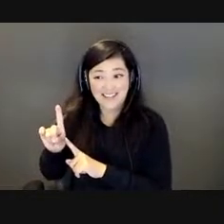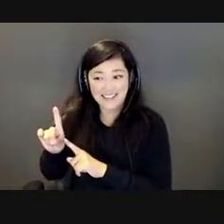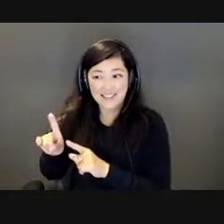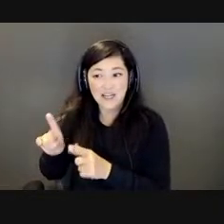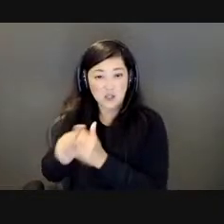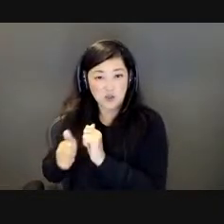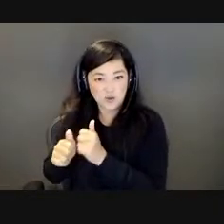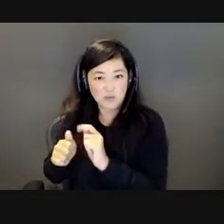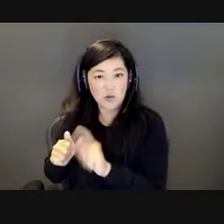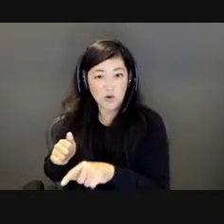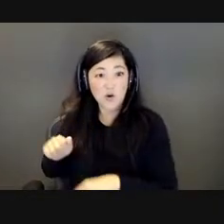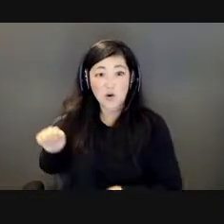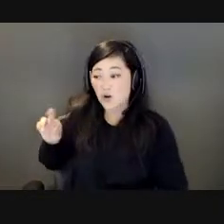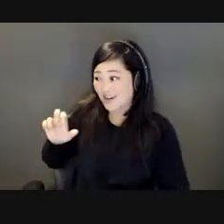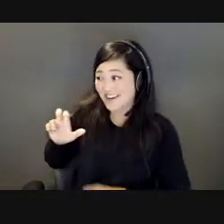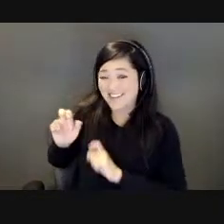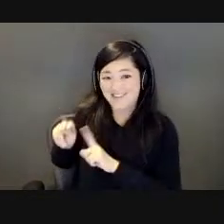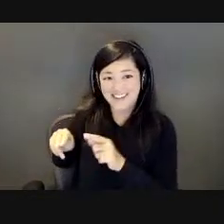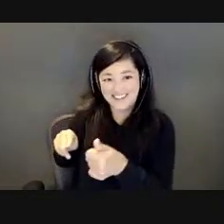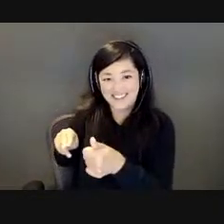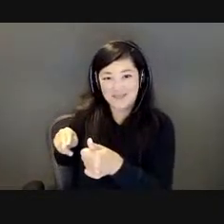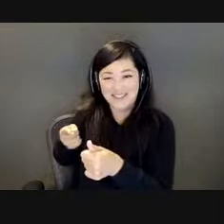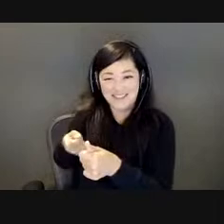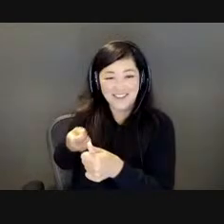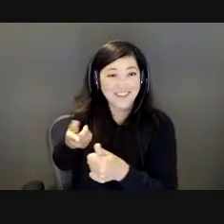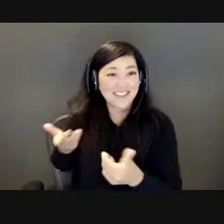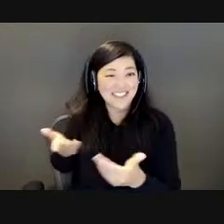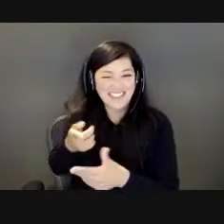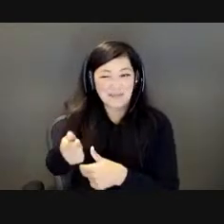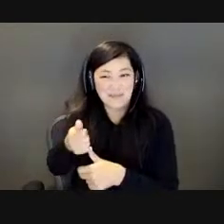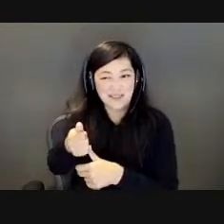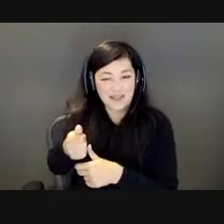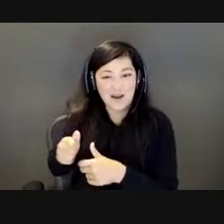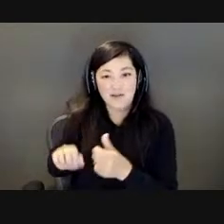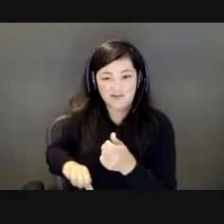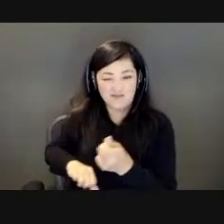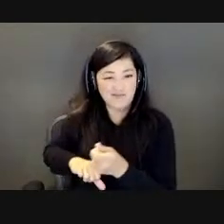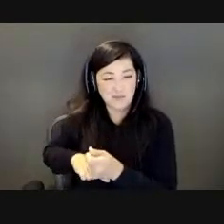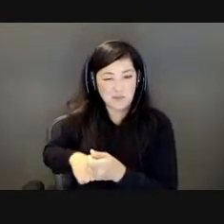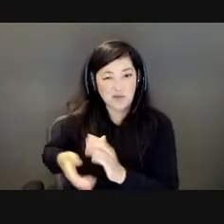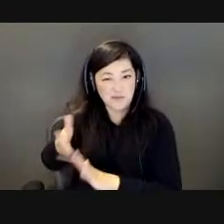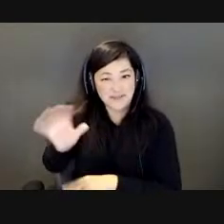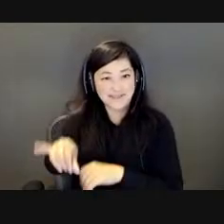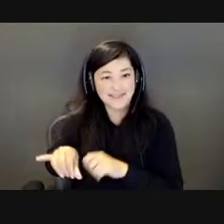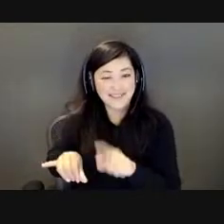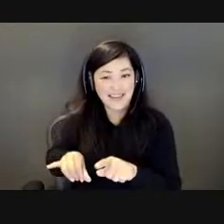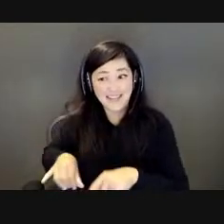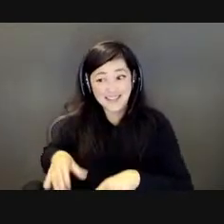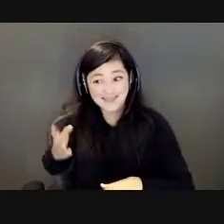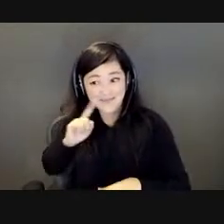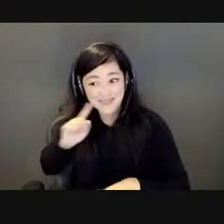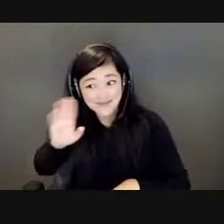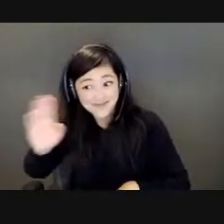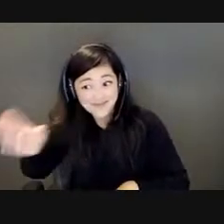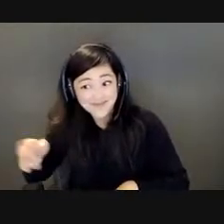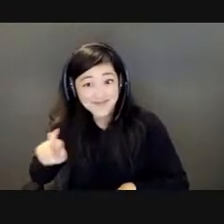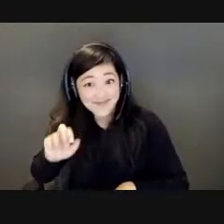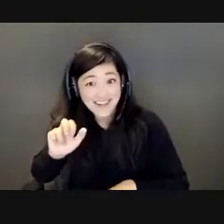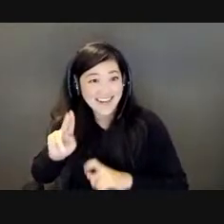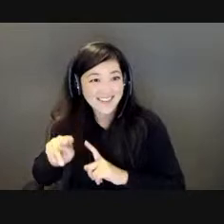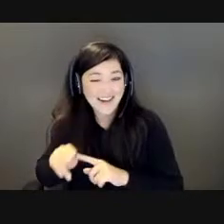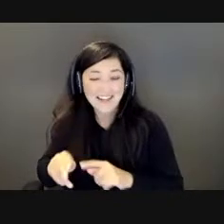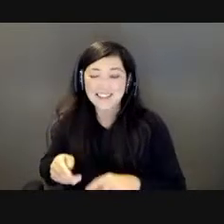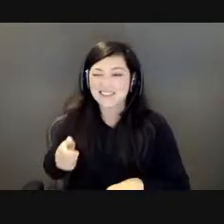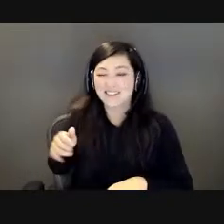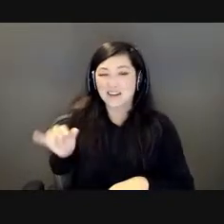that program, I'll give him a little shout out because he's on today. And the service participant is identifies as a male. He's wearing glasses with a